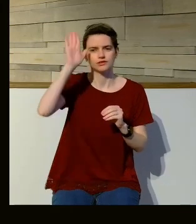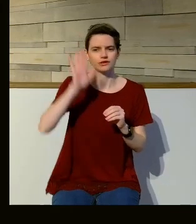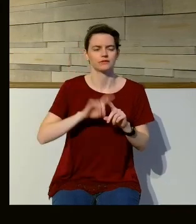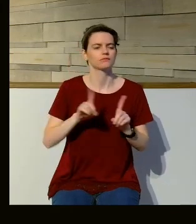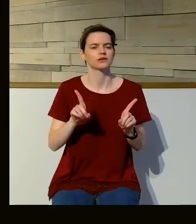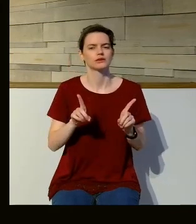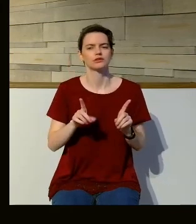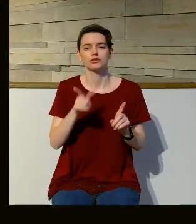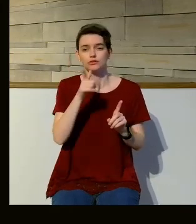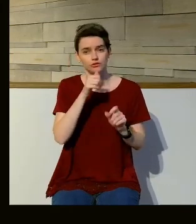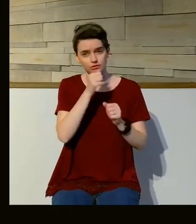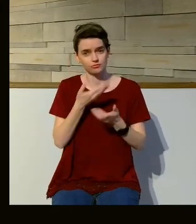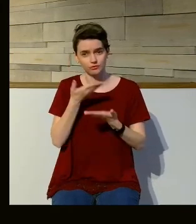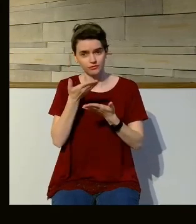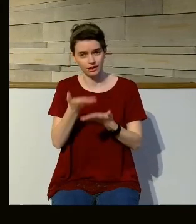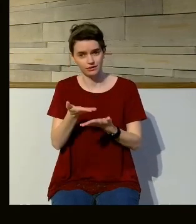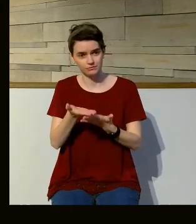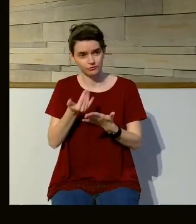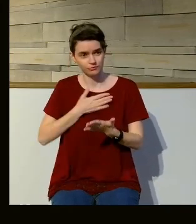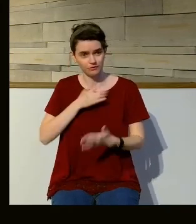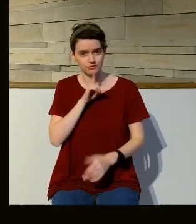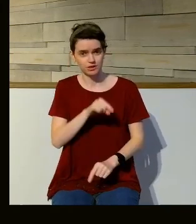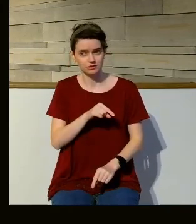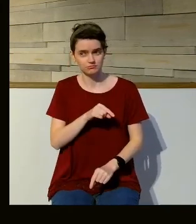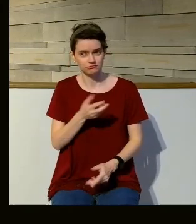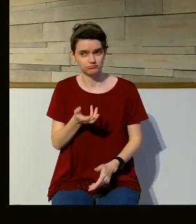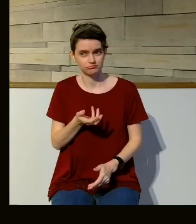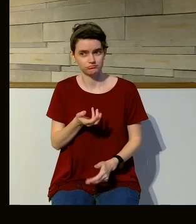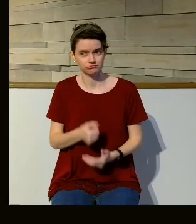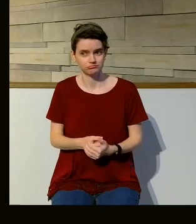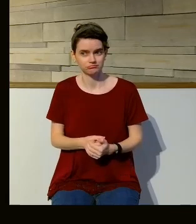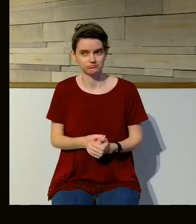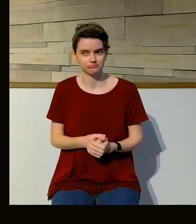here could have provided an answer to this stronghold before my response?